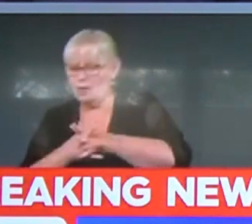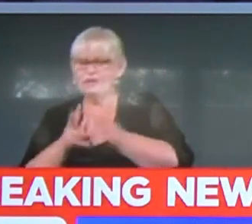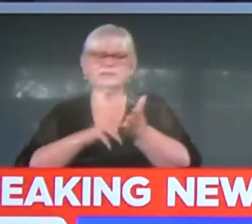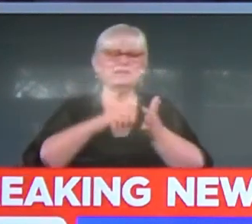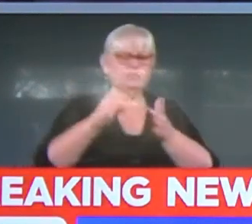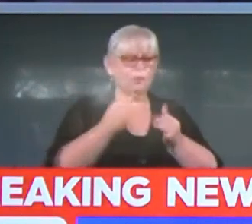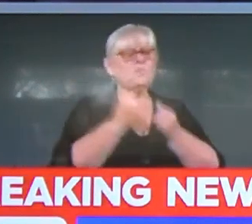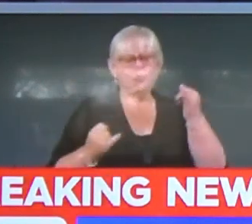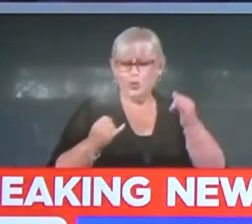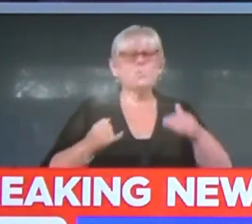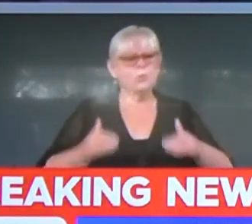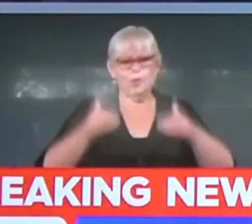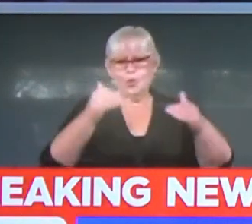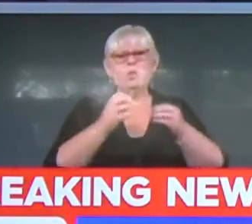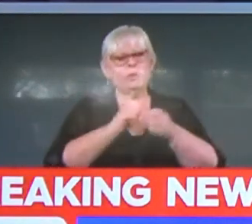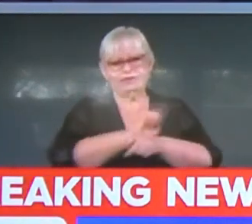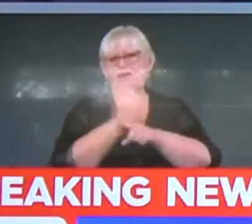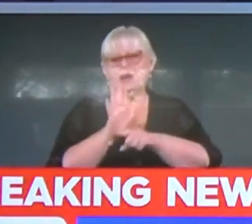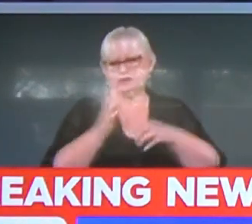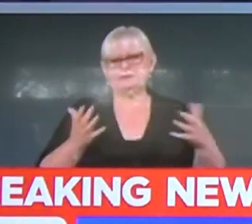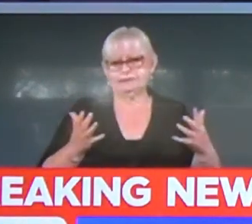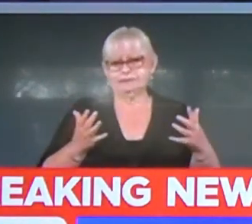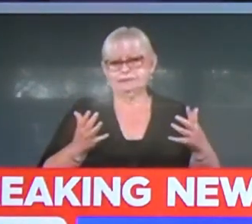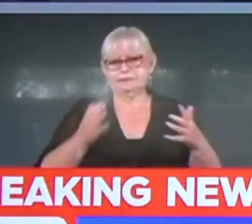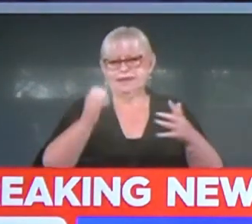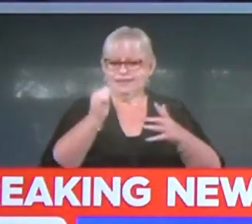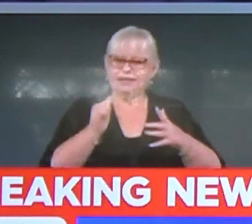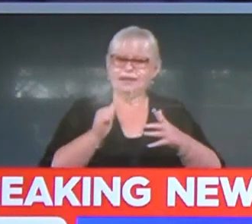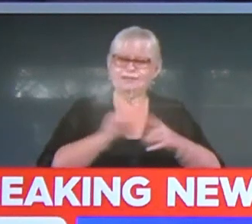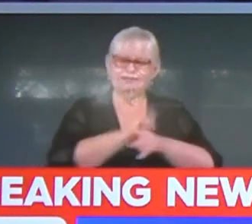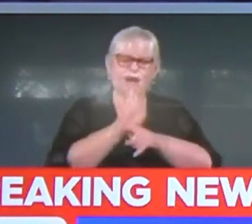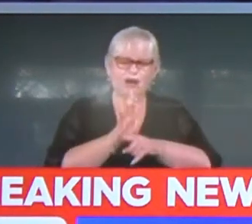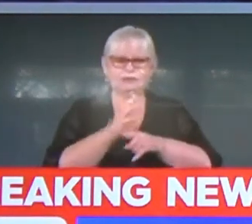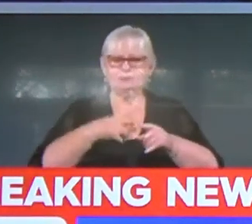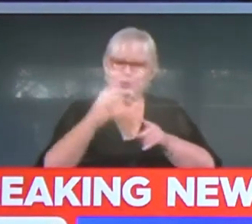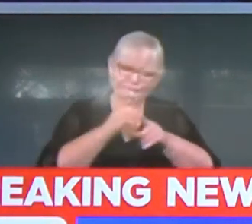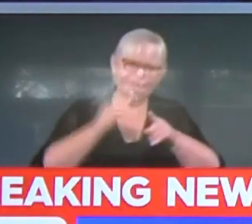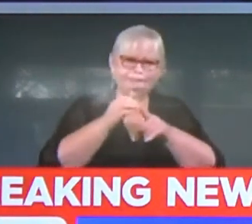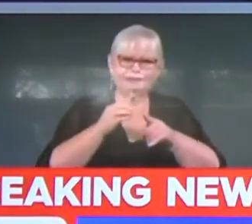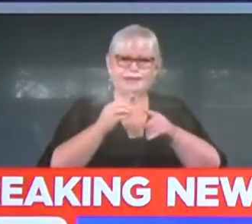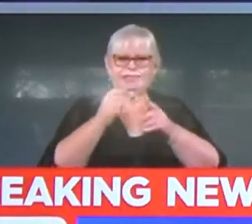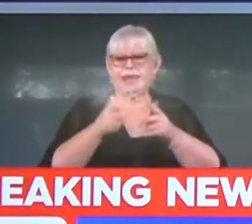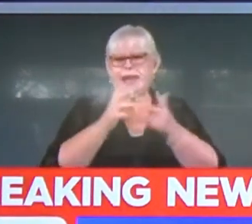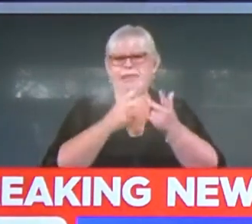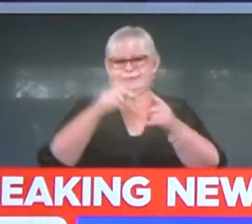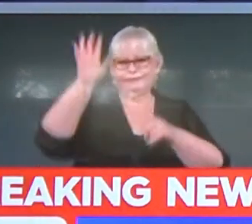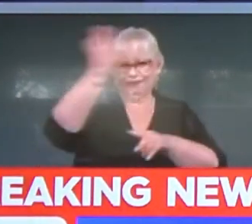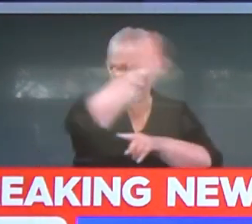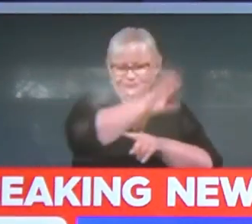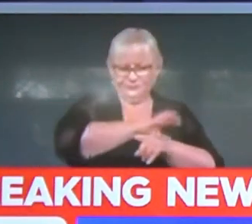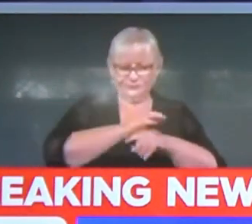Victoria, are far more advanced on the progression of this virus than other states and territories. But